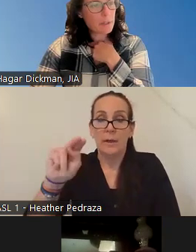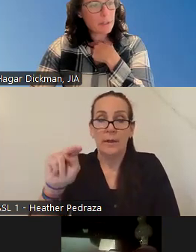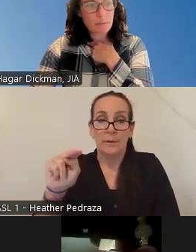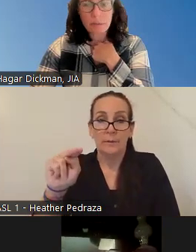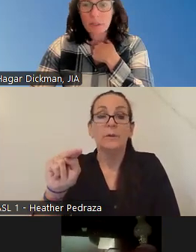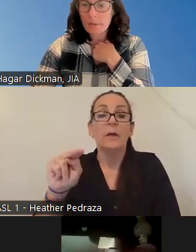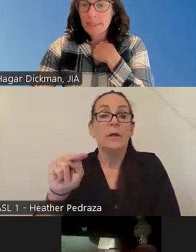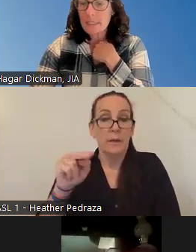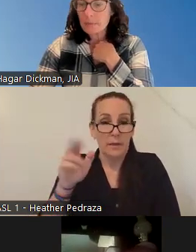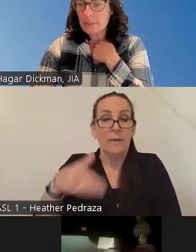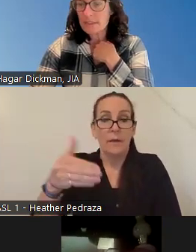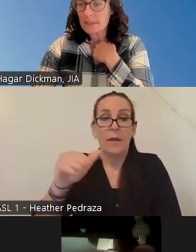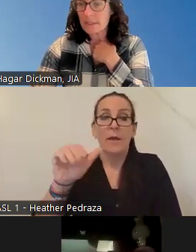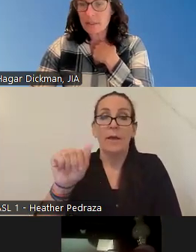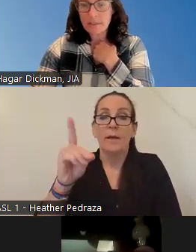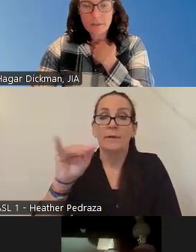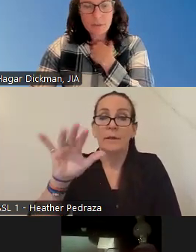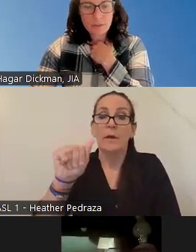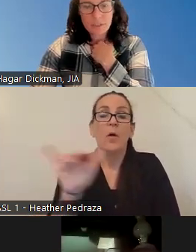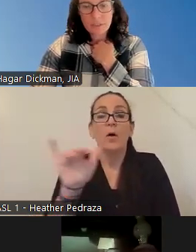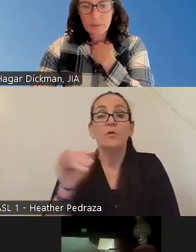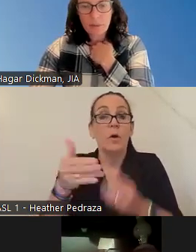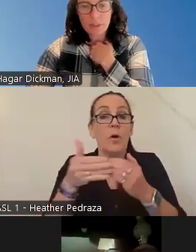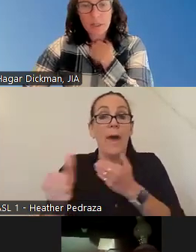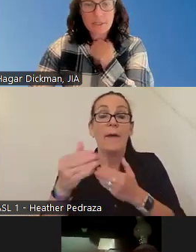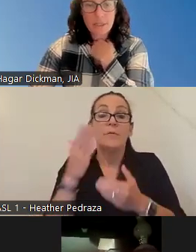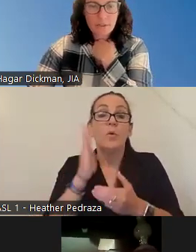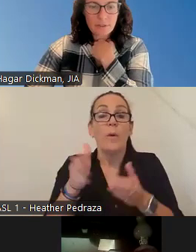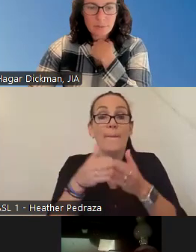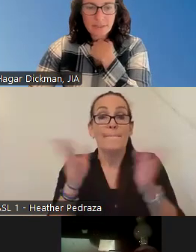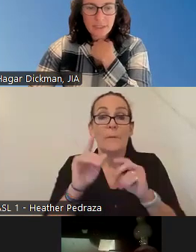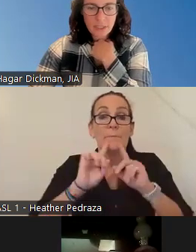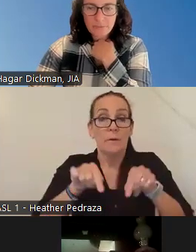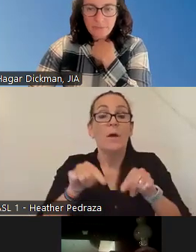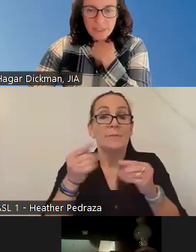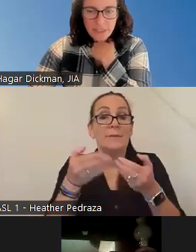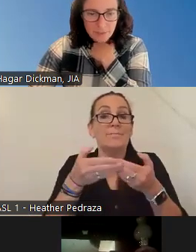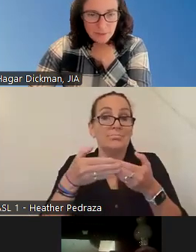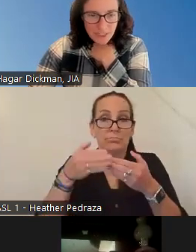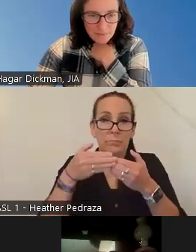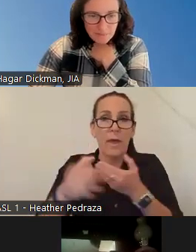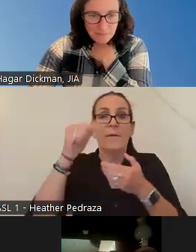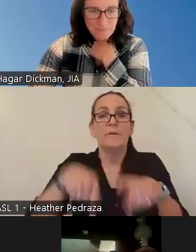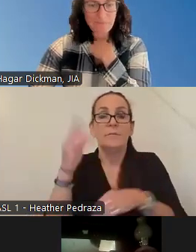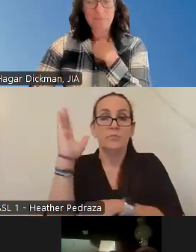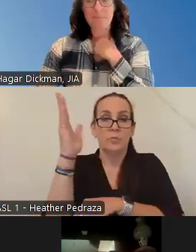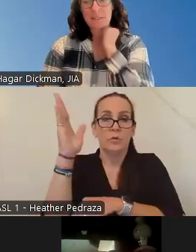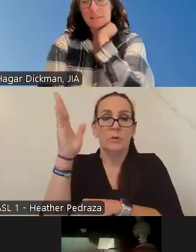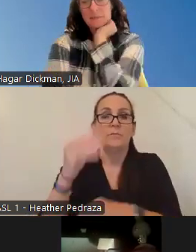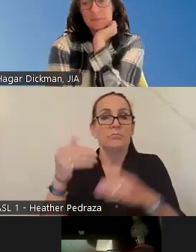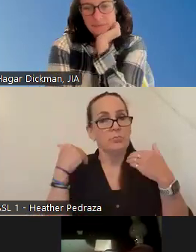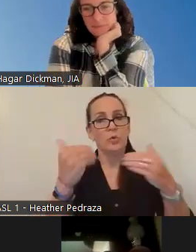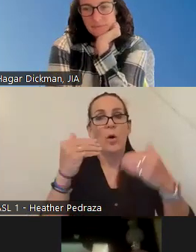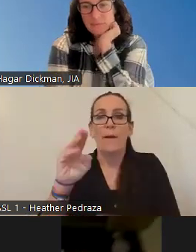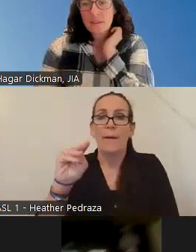by a period of public comment. So please stay on for an opportunity to make public comment after this presentation. Take it away, Michelle.